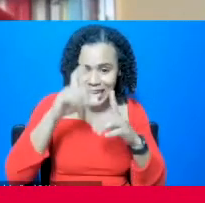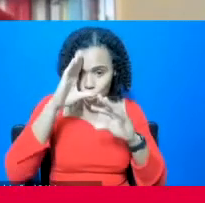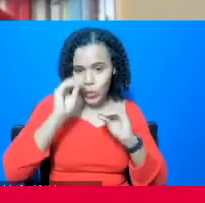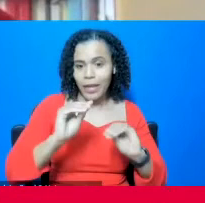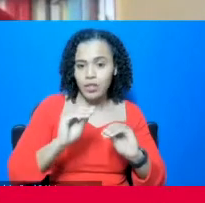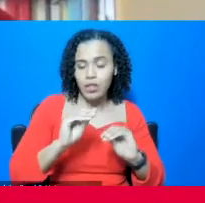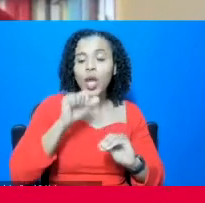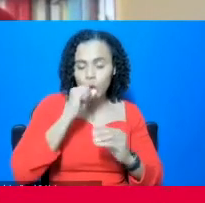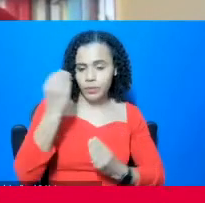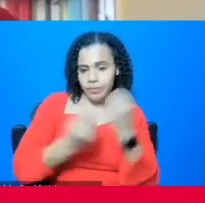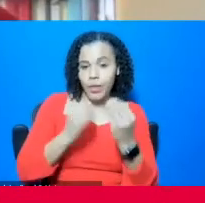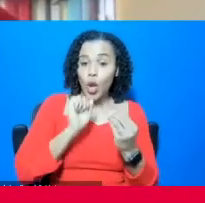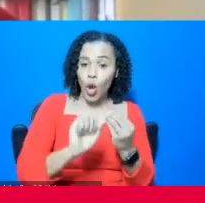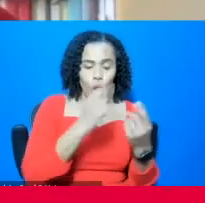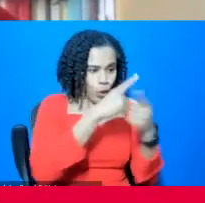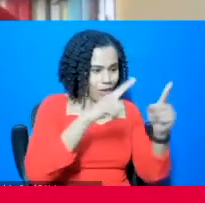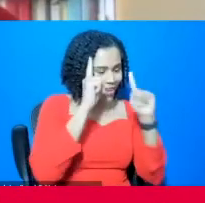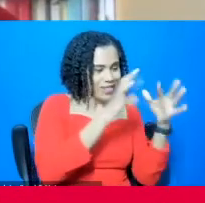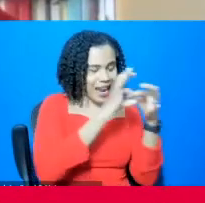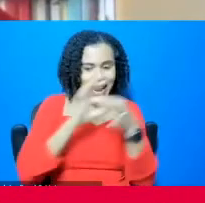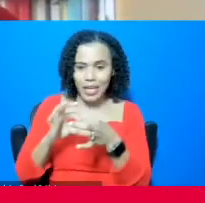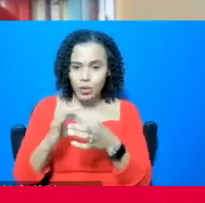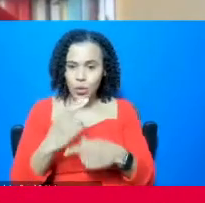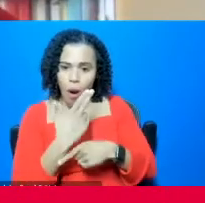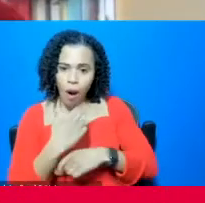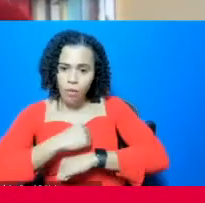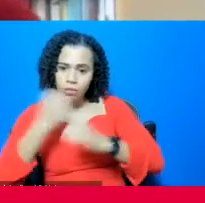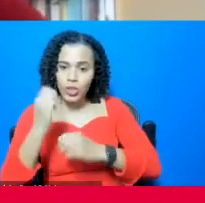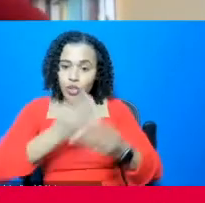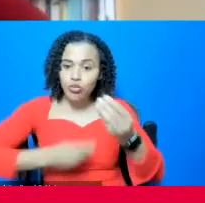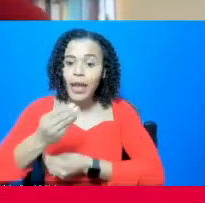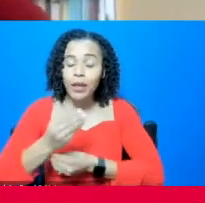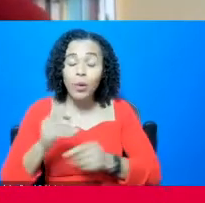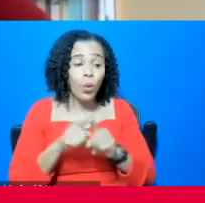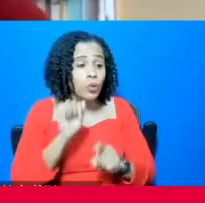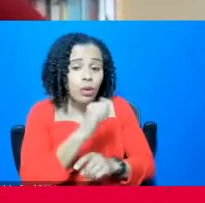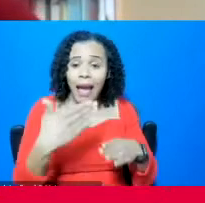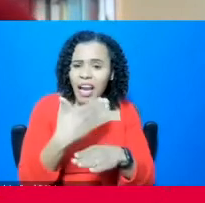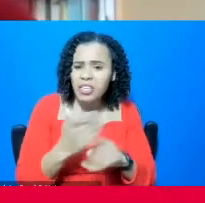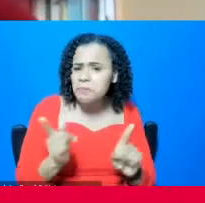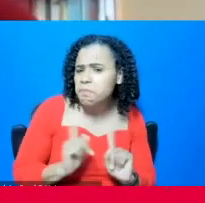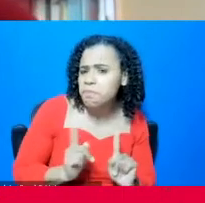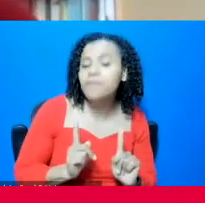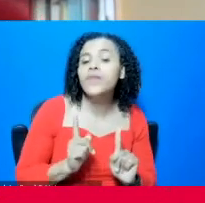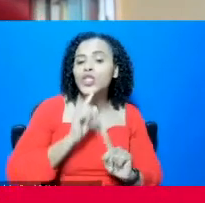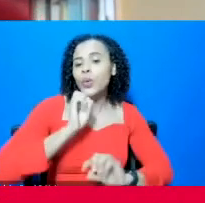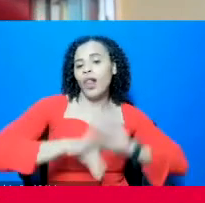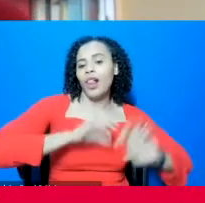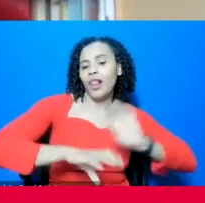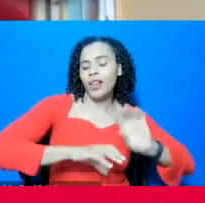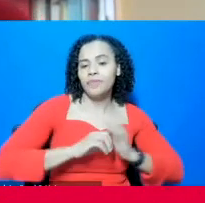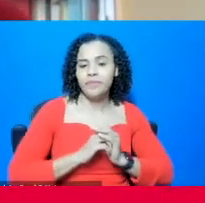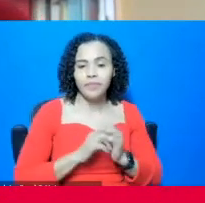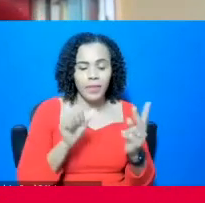links to the arms trade and what she's doing about it, basically. We'll then next have